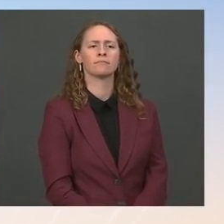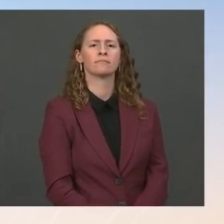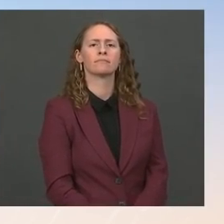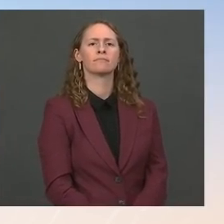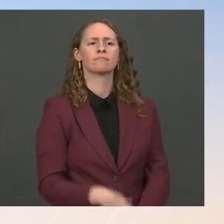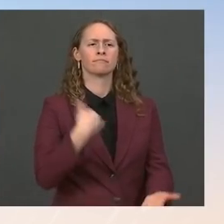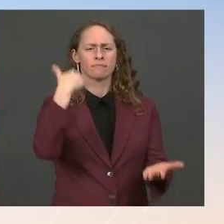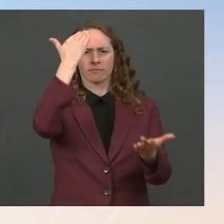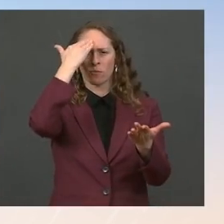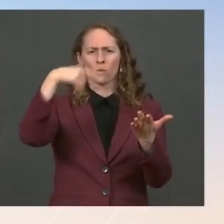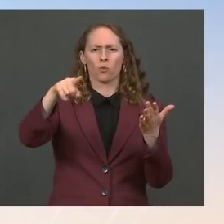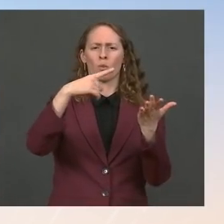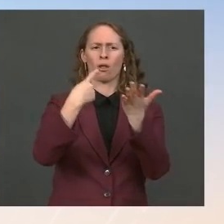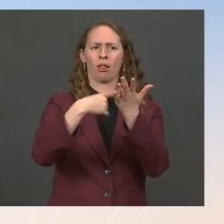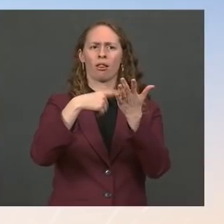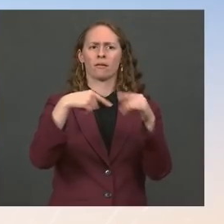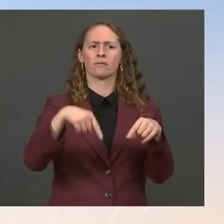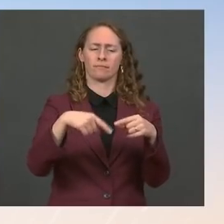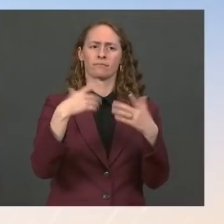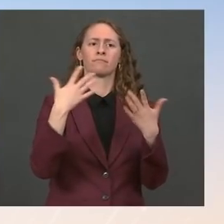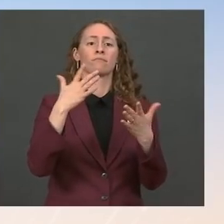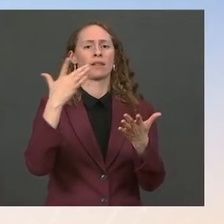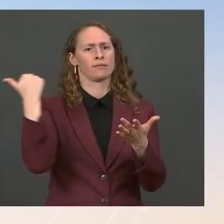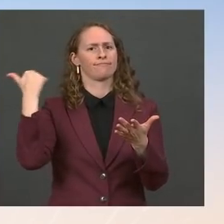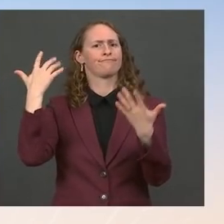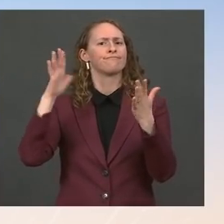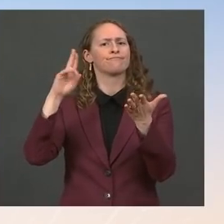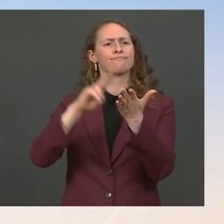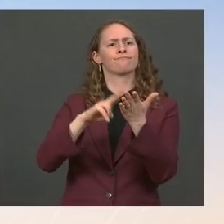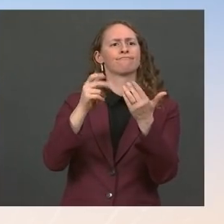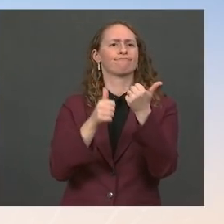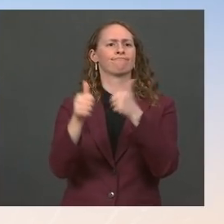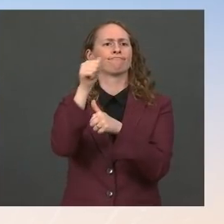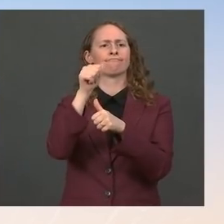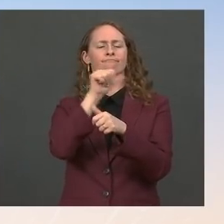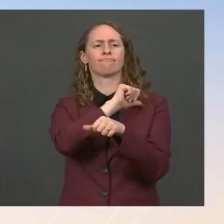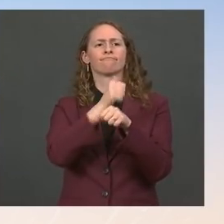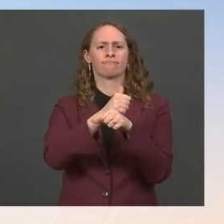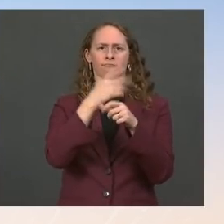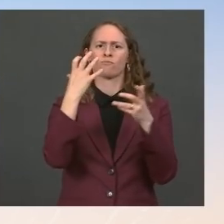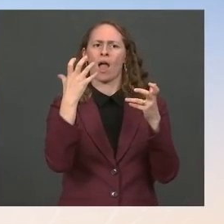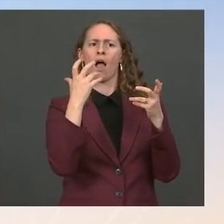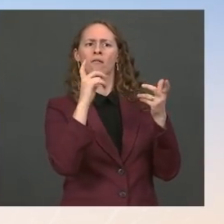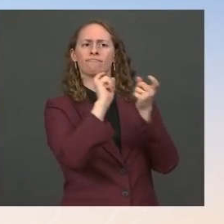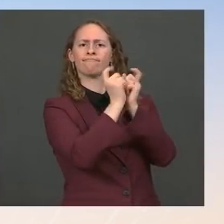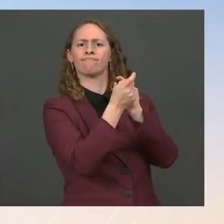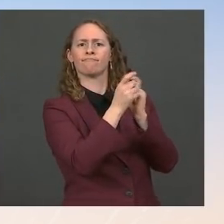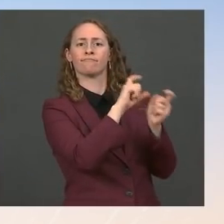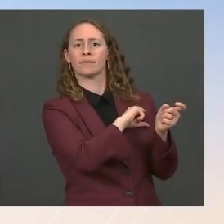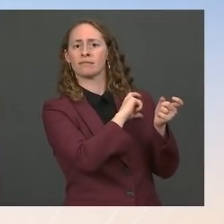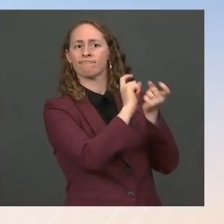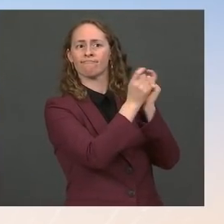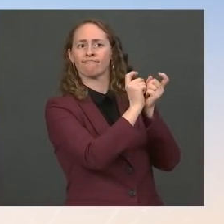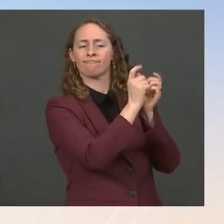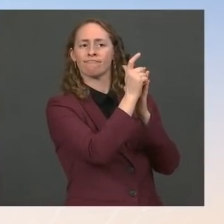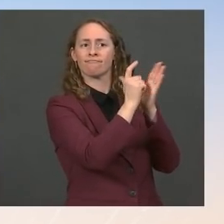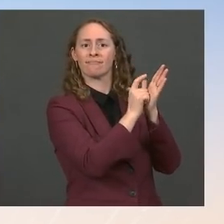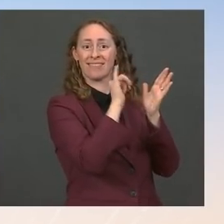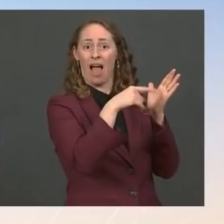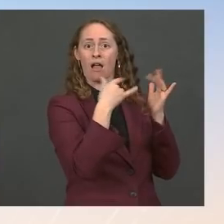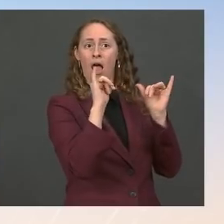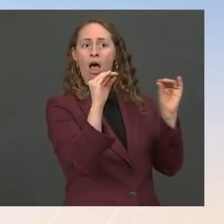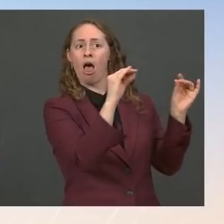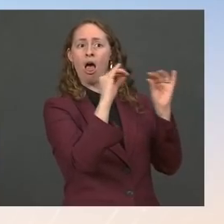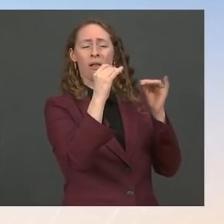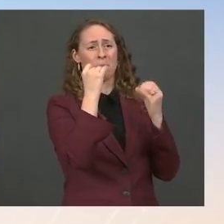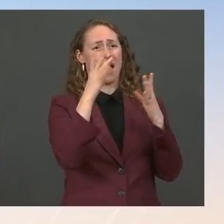place or sign executive orders, the president didn't, during the time where the police reform negotiations were ongoing at the ask of many outside groups. So that's